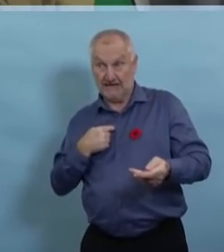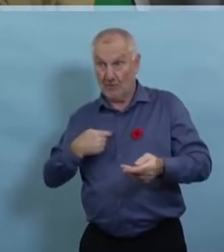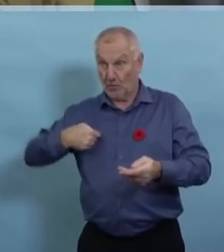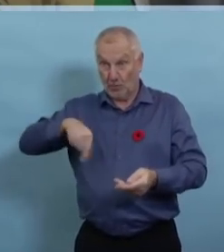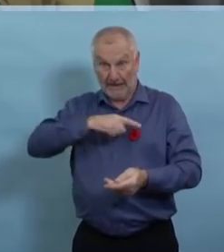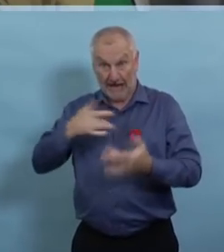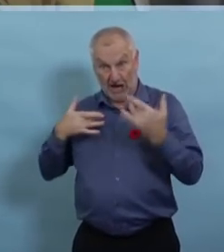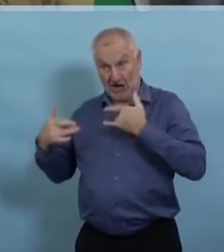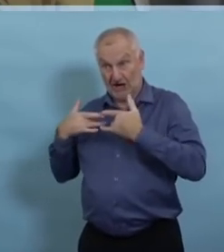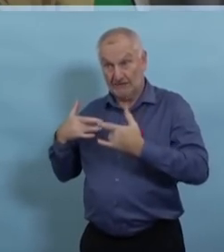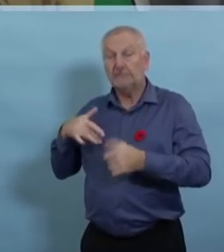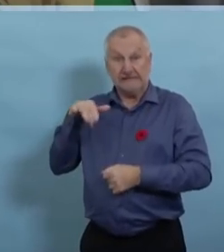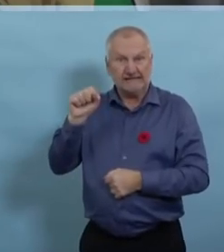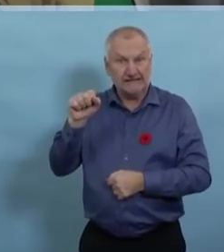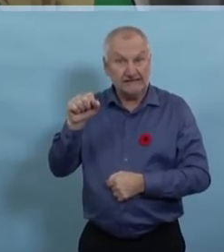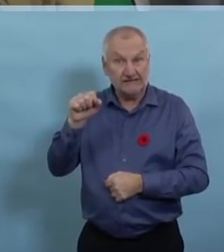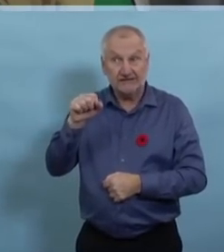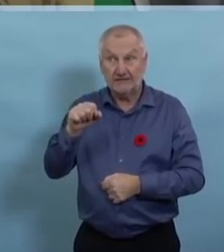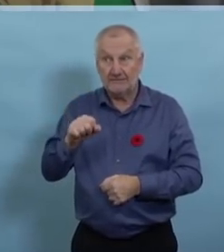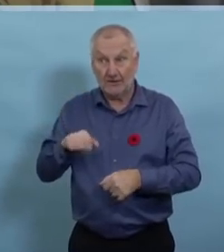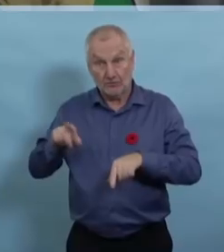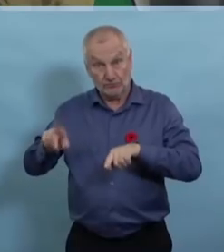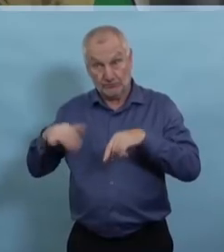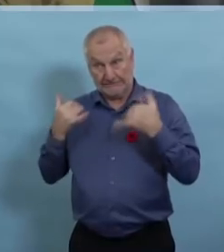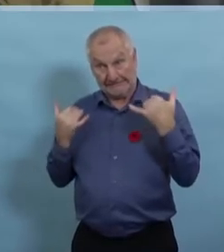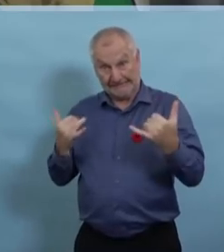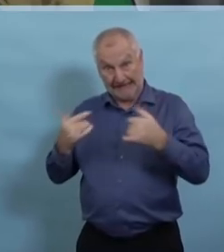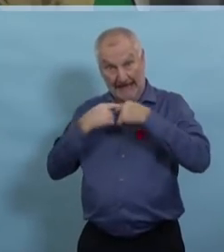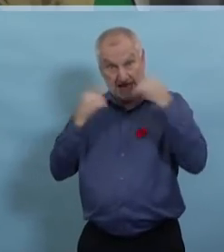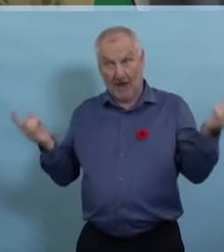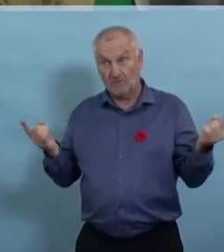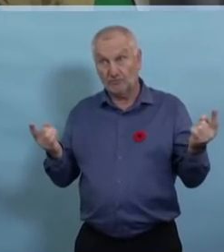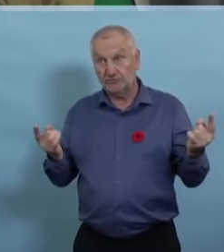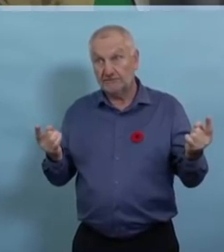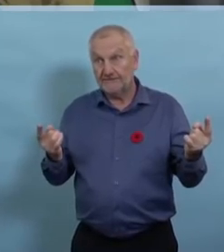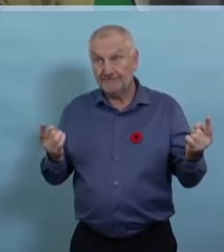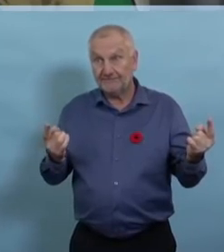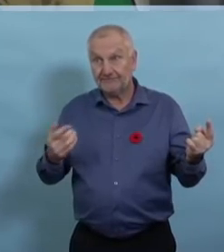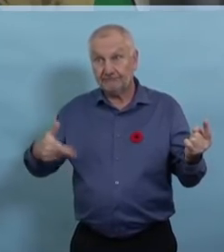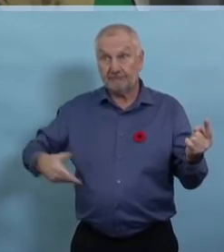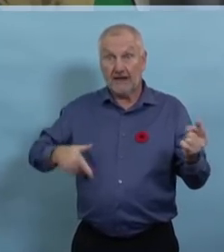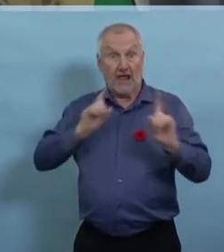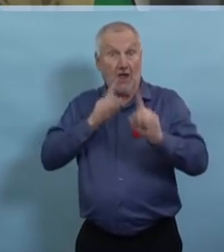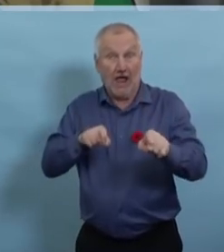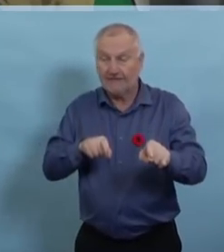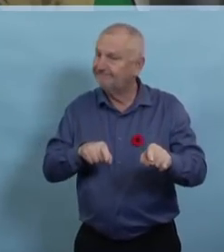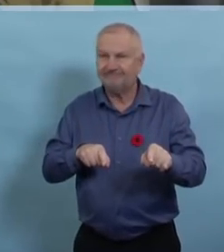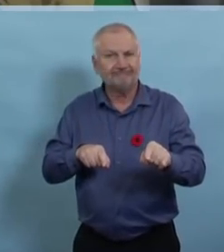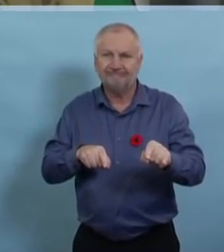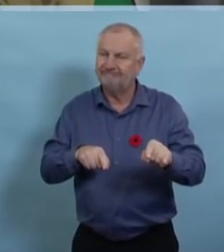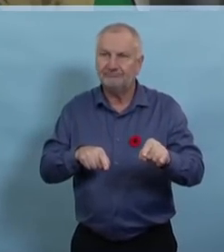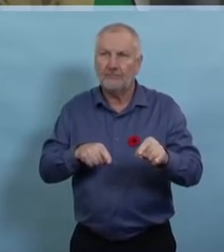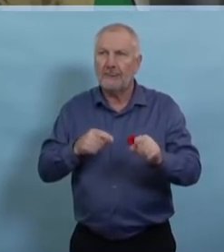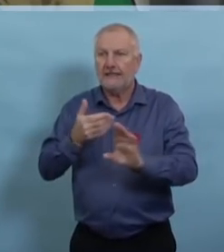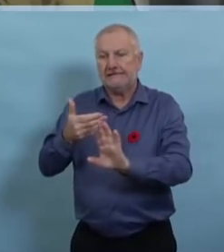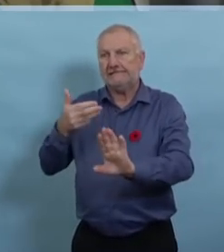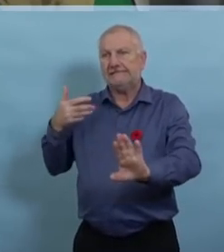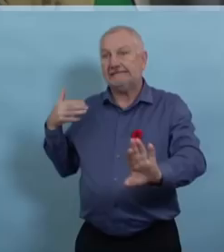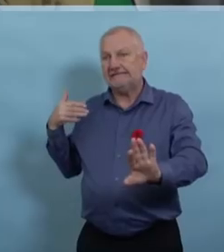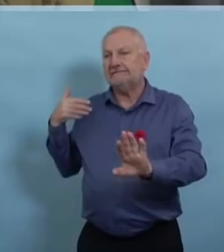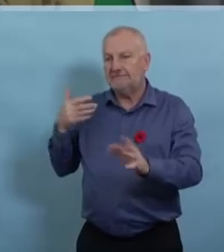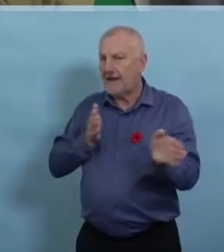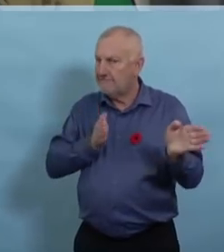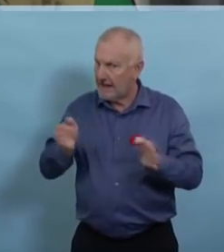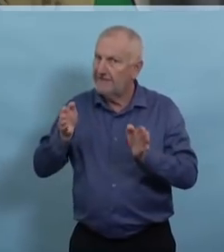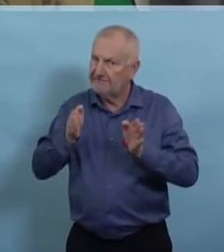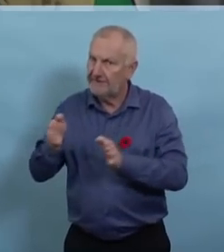isn't a reaction to that. It's being planned for a while. But it is a recognition that this was going to be